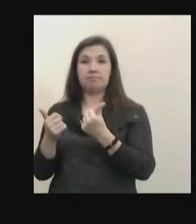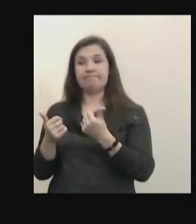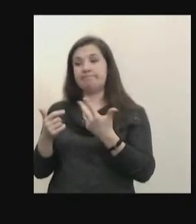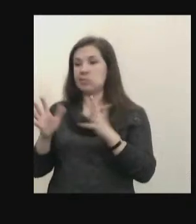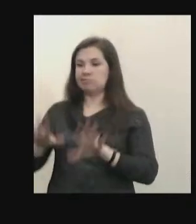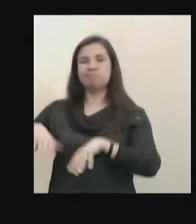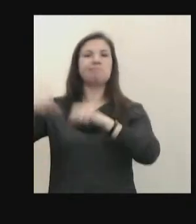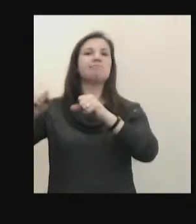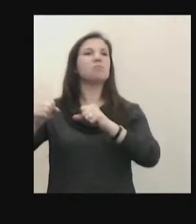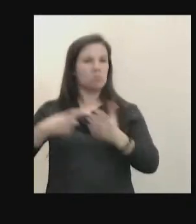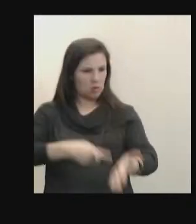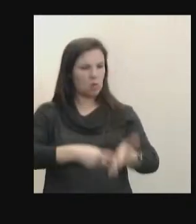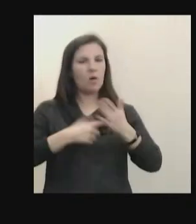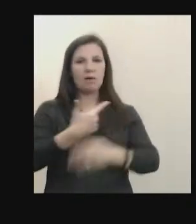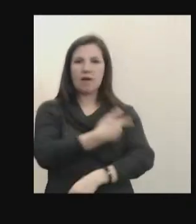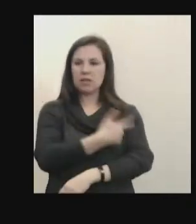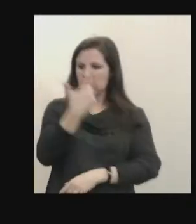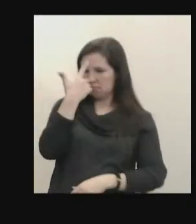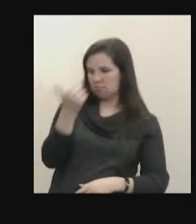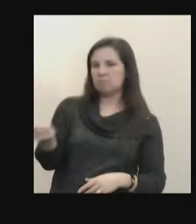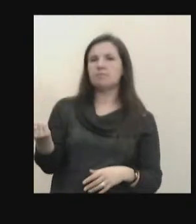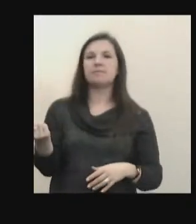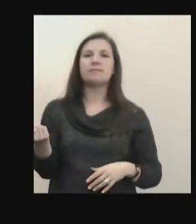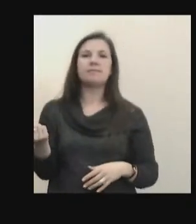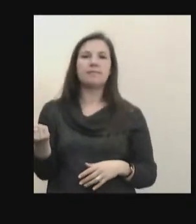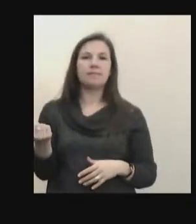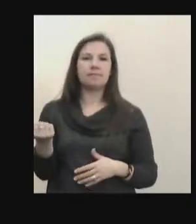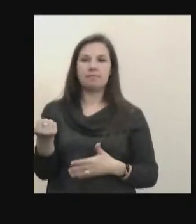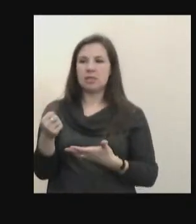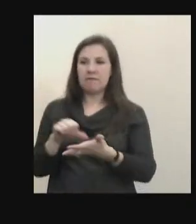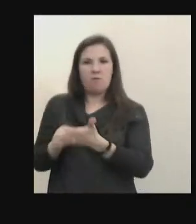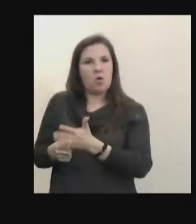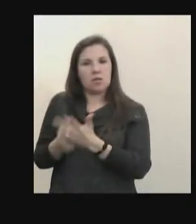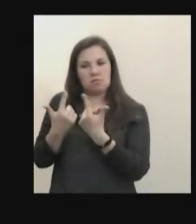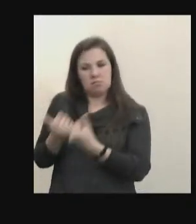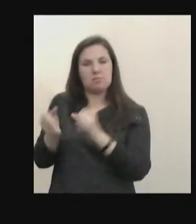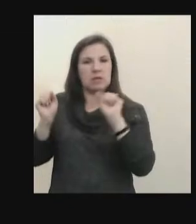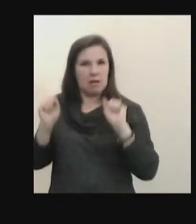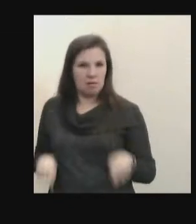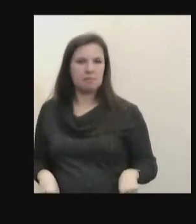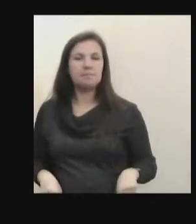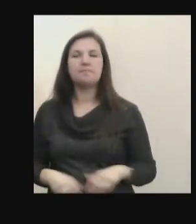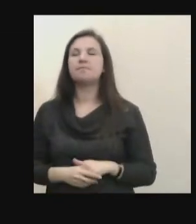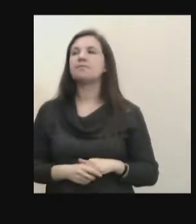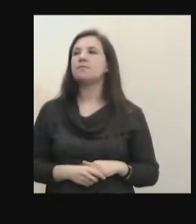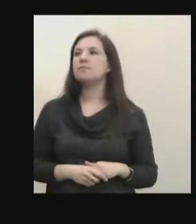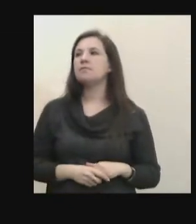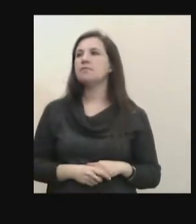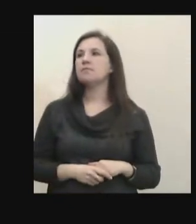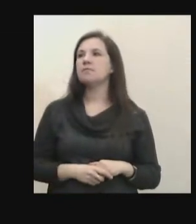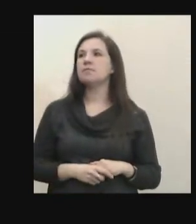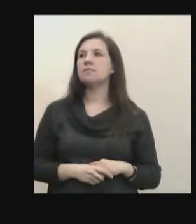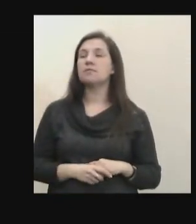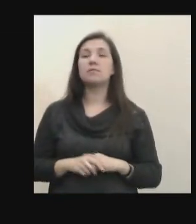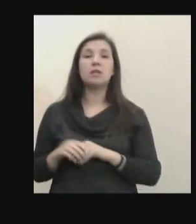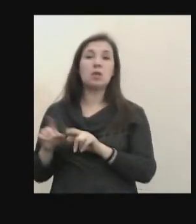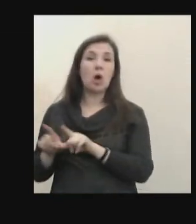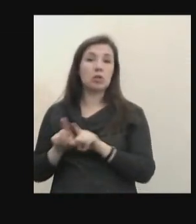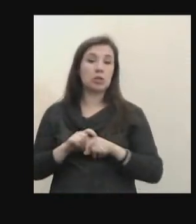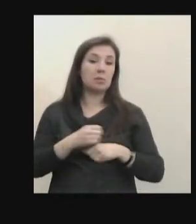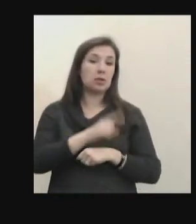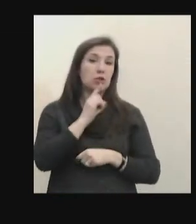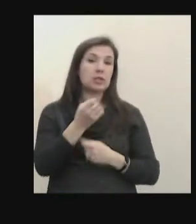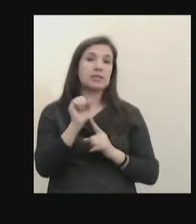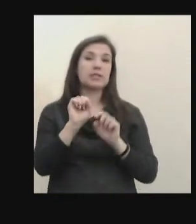the vaccine mandate in place to enforce it, but also to ensure that it's a safe environment. Now, if we